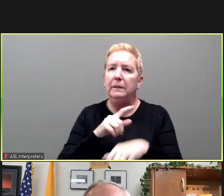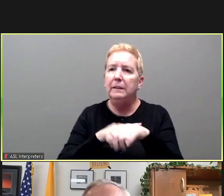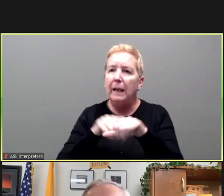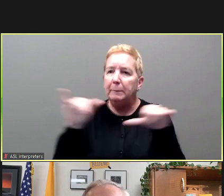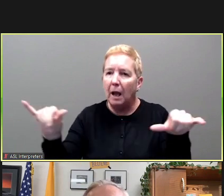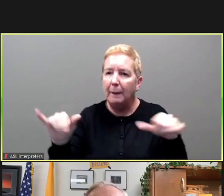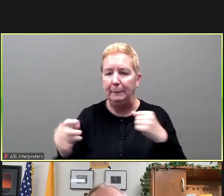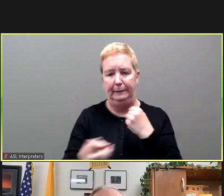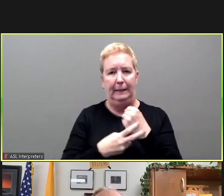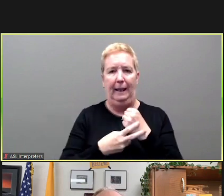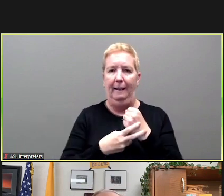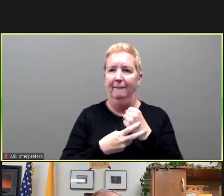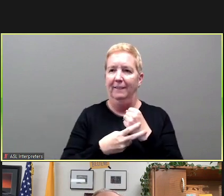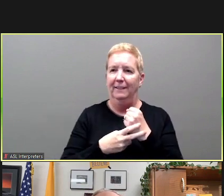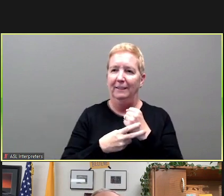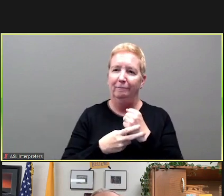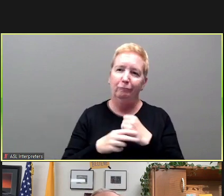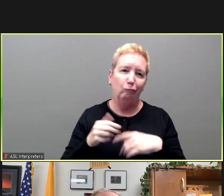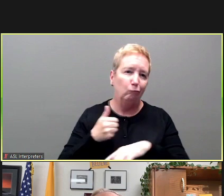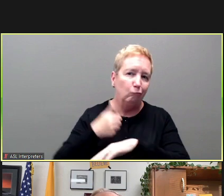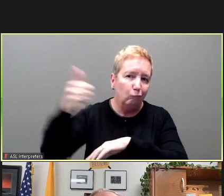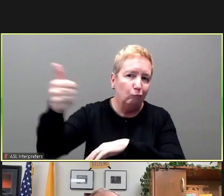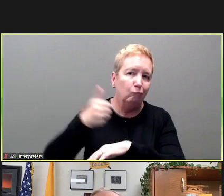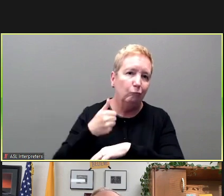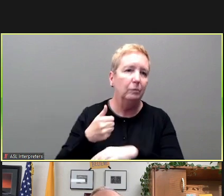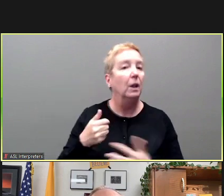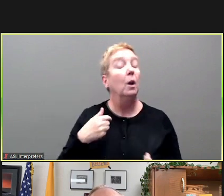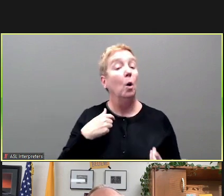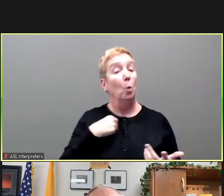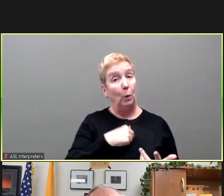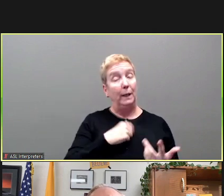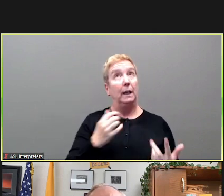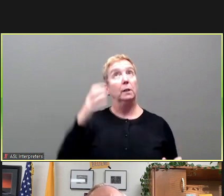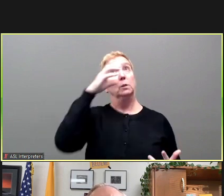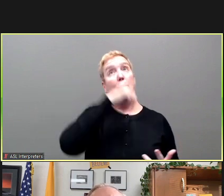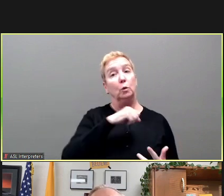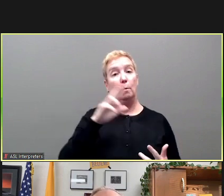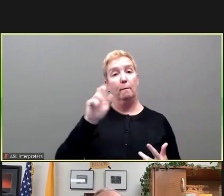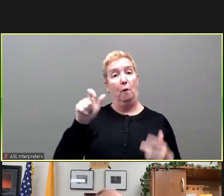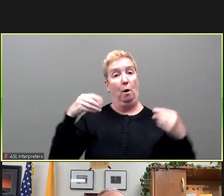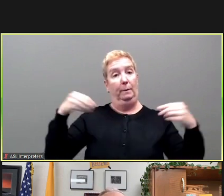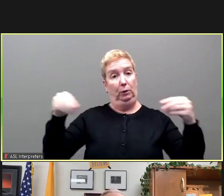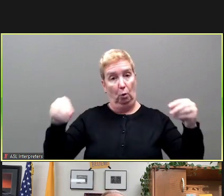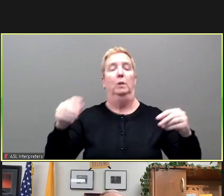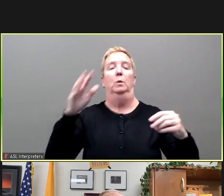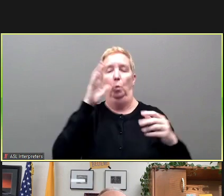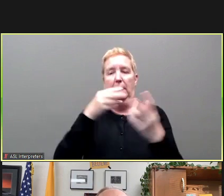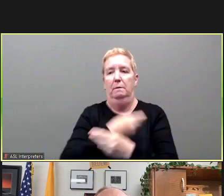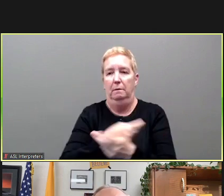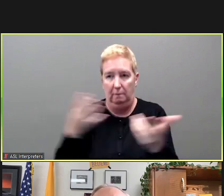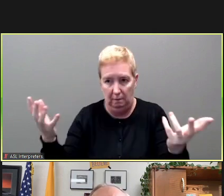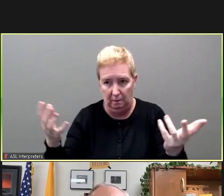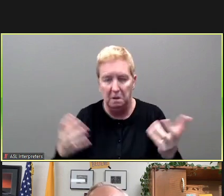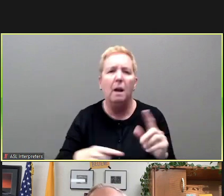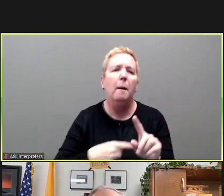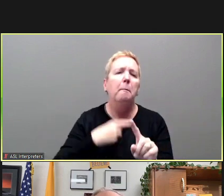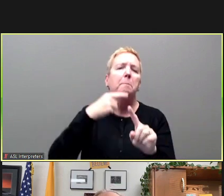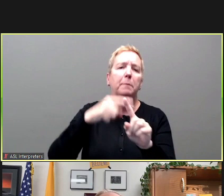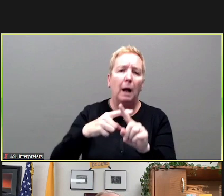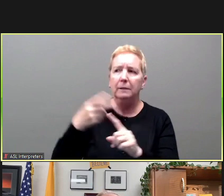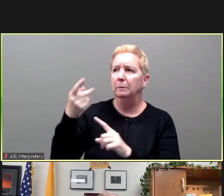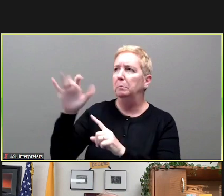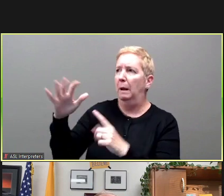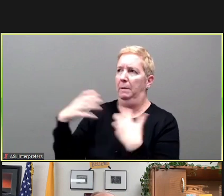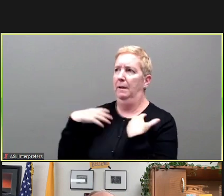our pharmacies will continue to be the #1 distributor of these vaccines, with public health offices and our provider